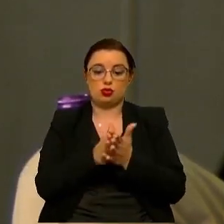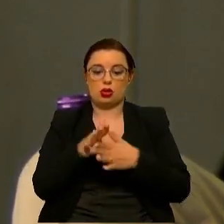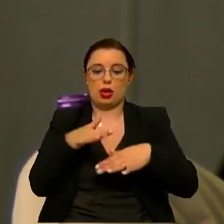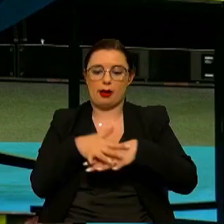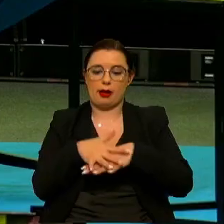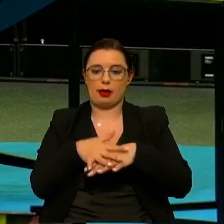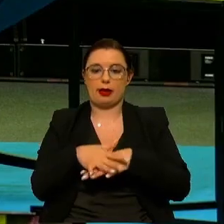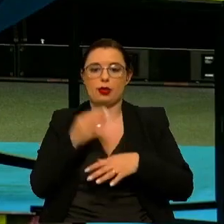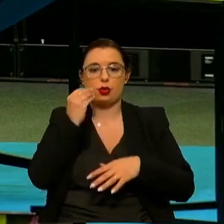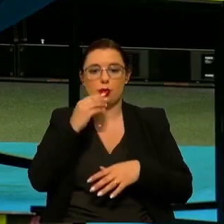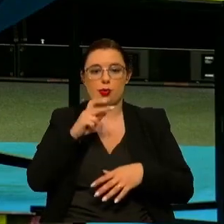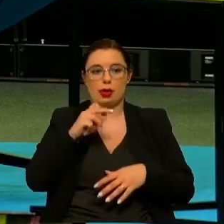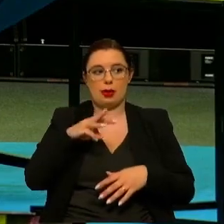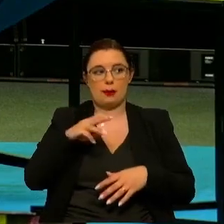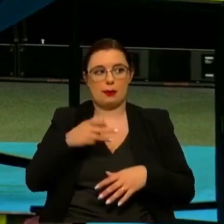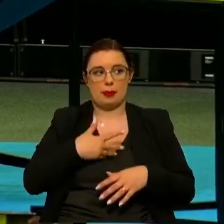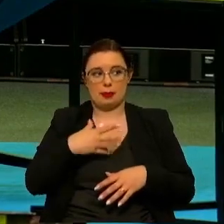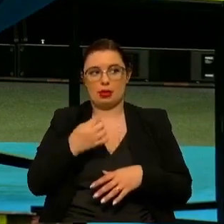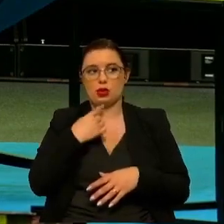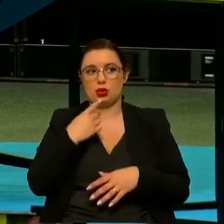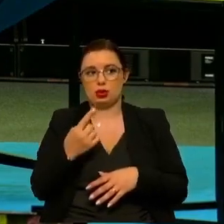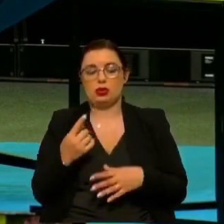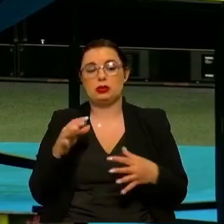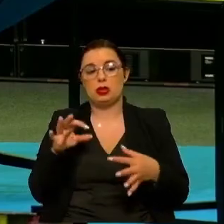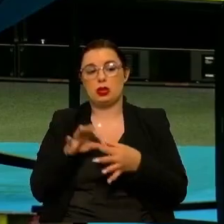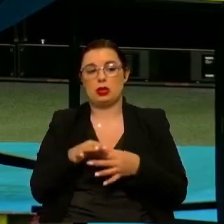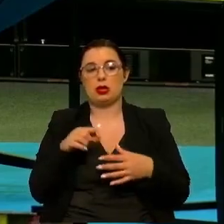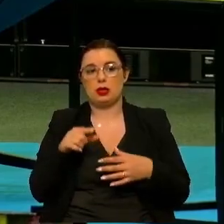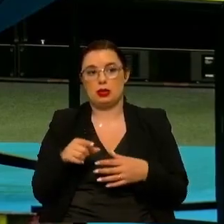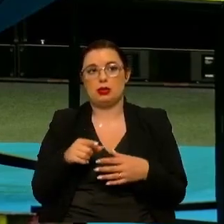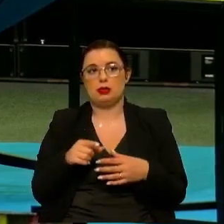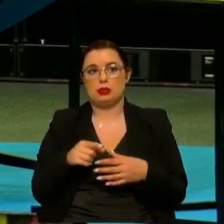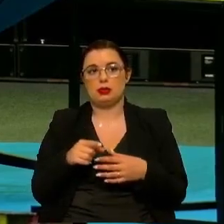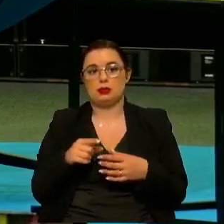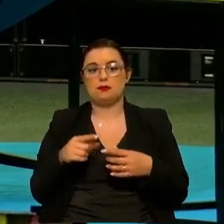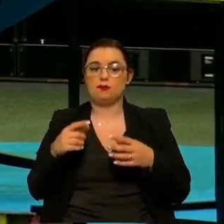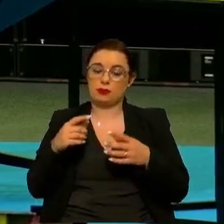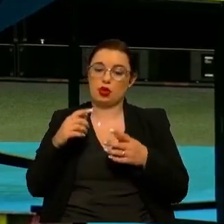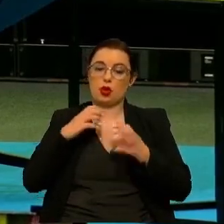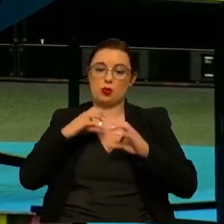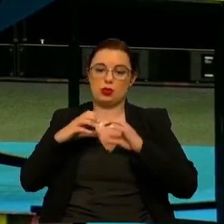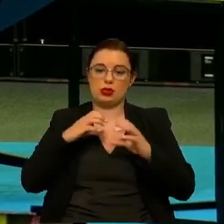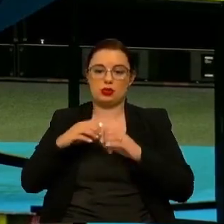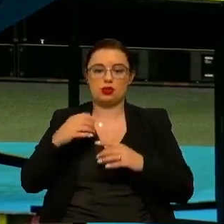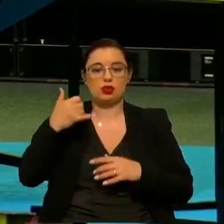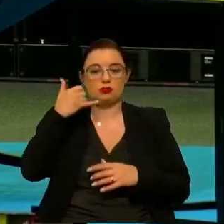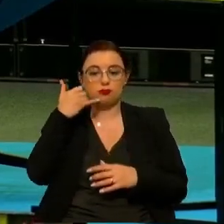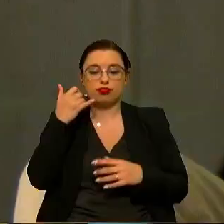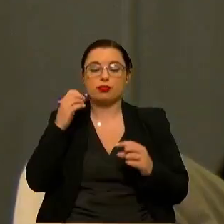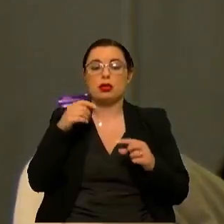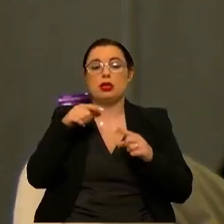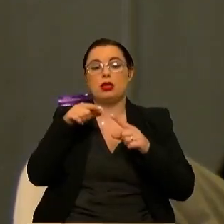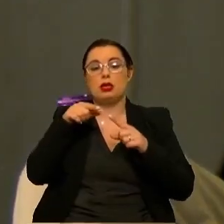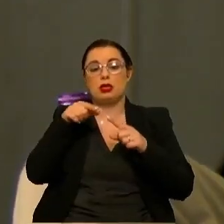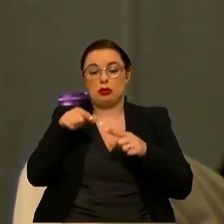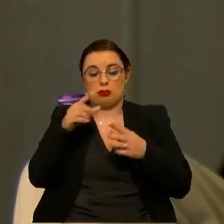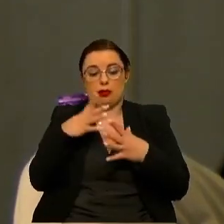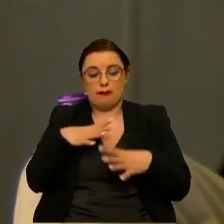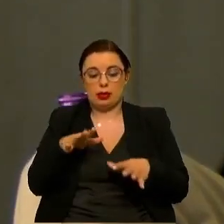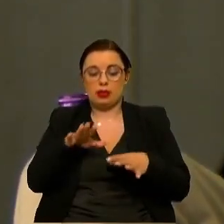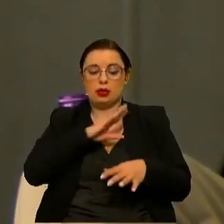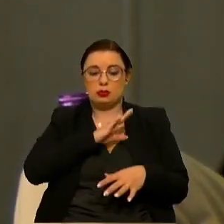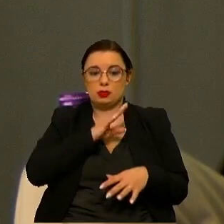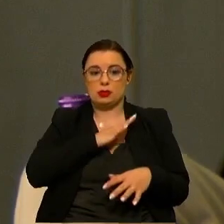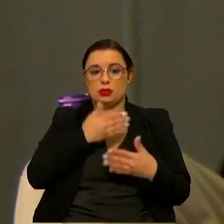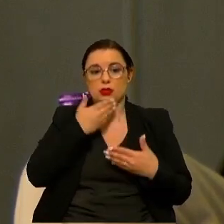simplifying the implementation process of the network, as Armando said, a link to telecom giants